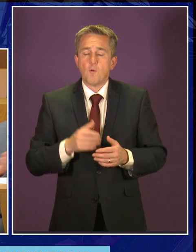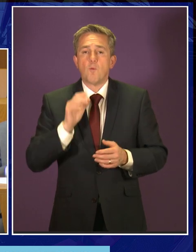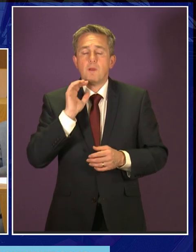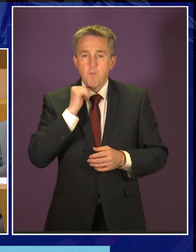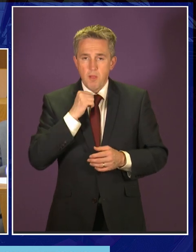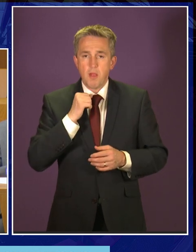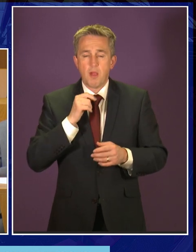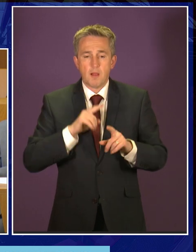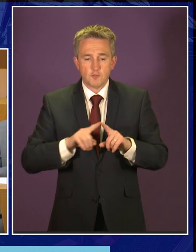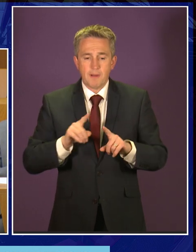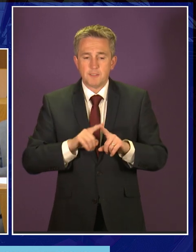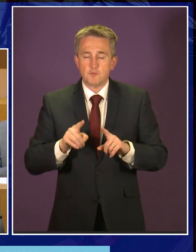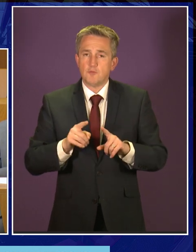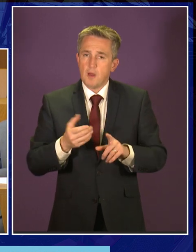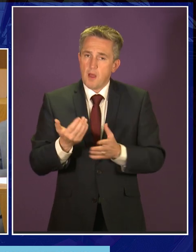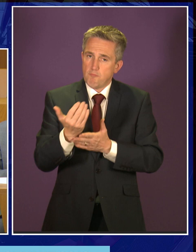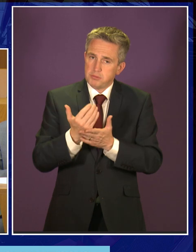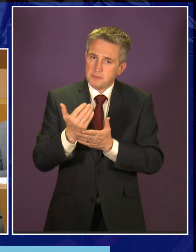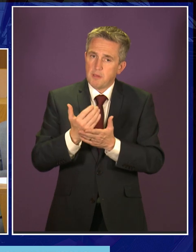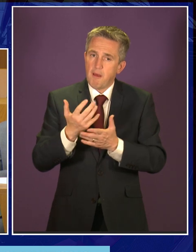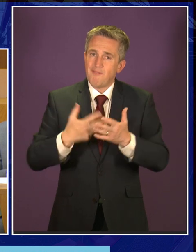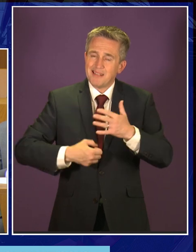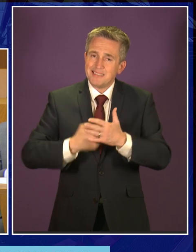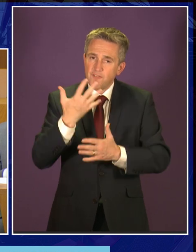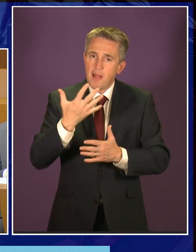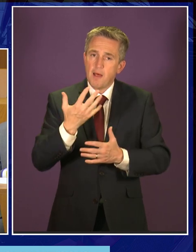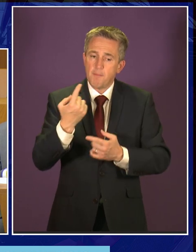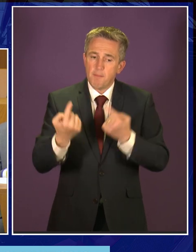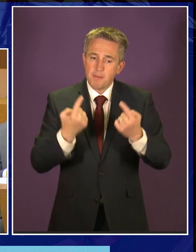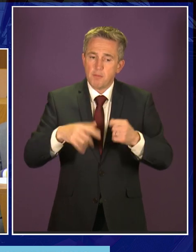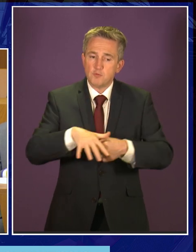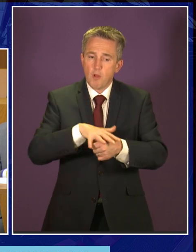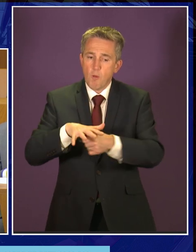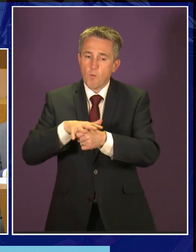and authenticity and uniqueness of local cultures.